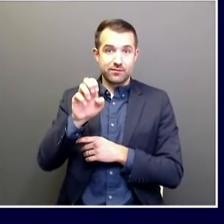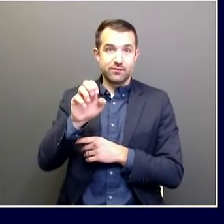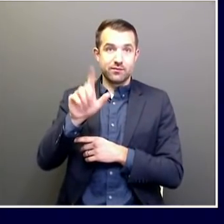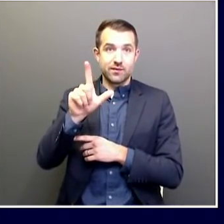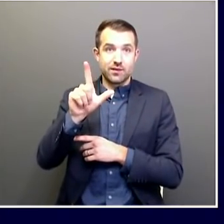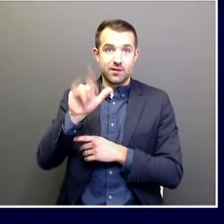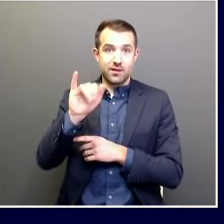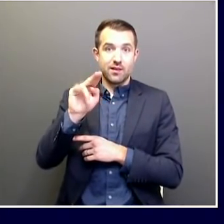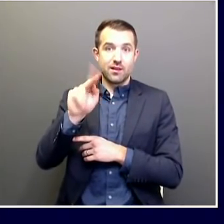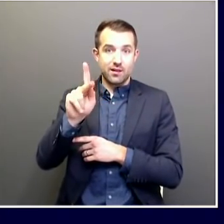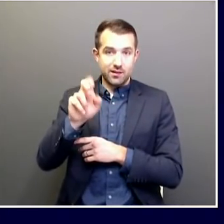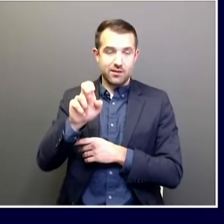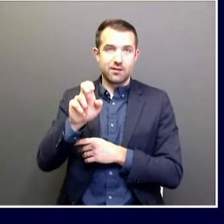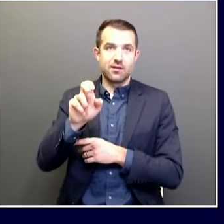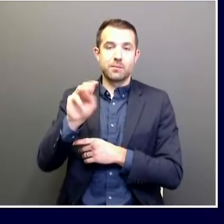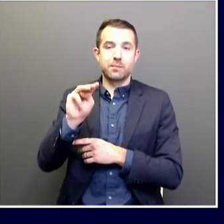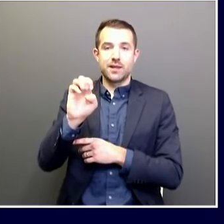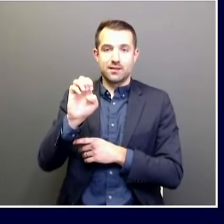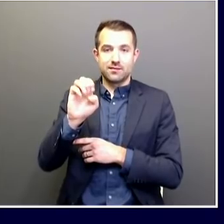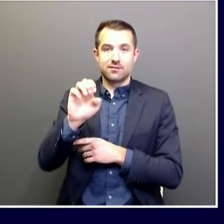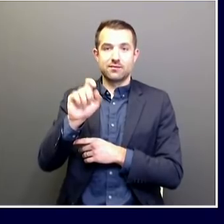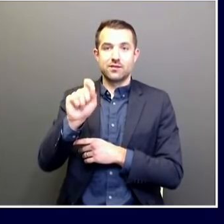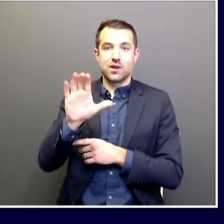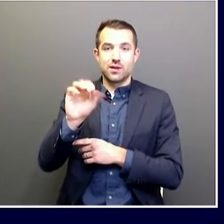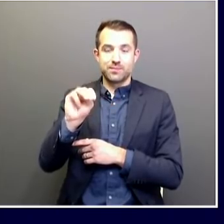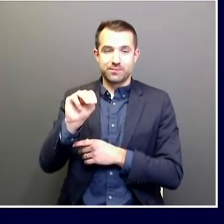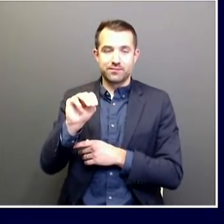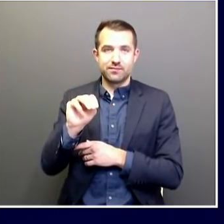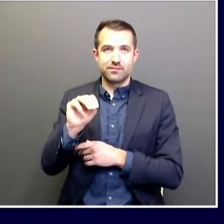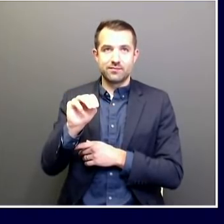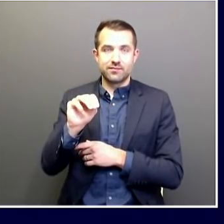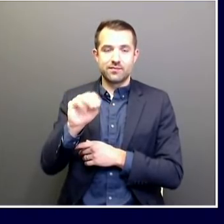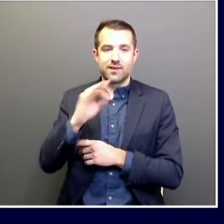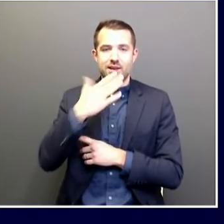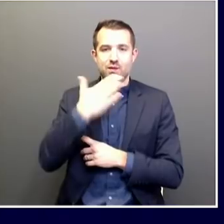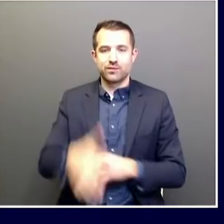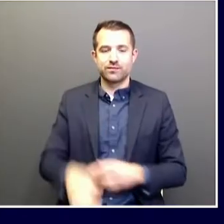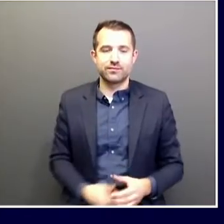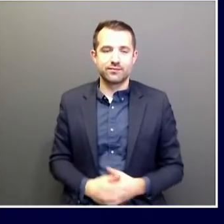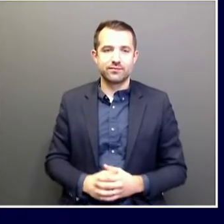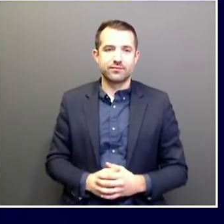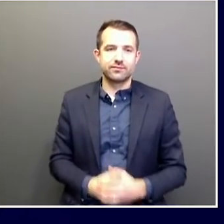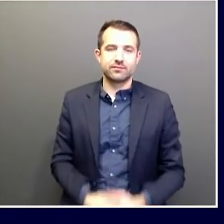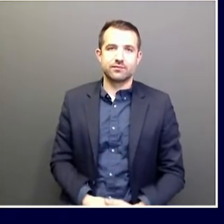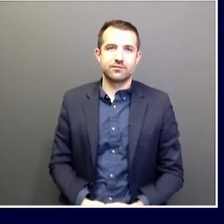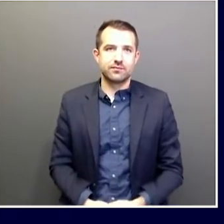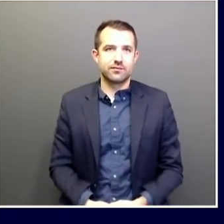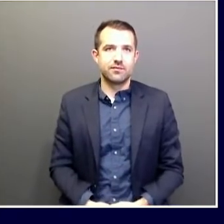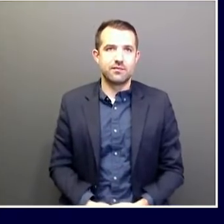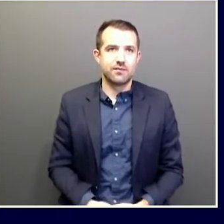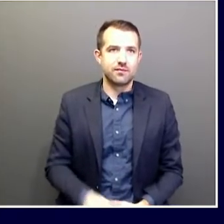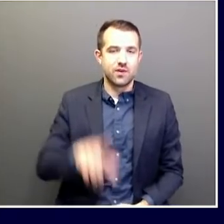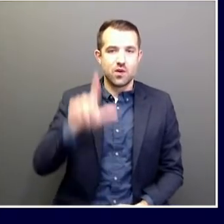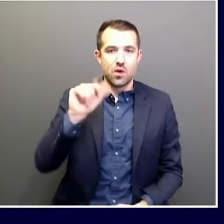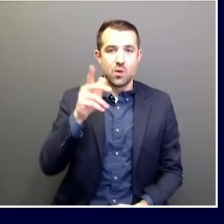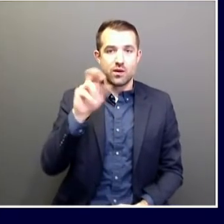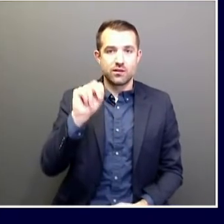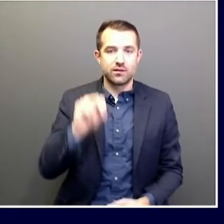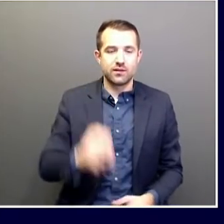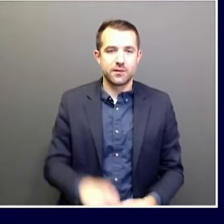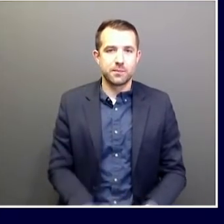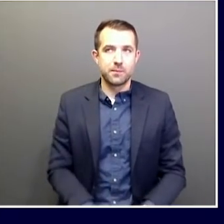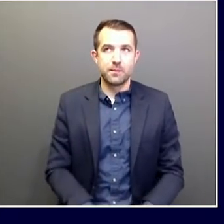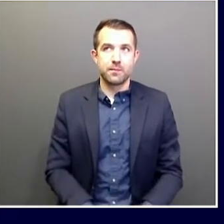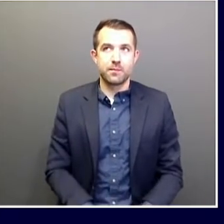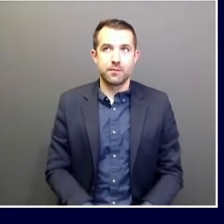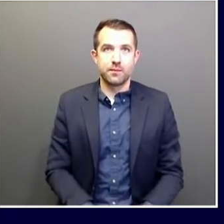Dr. Shah, and thank you. No more questions. Okay, thanks, Caitlin. Over to Lauren Healy at WGMA. Hi,